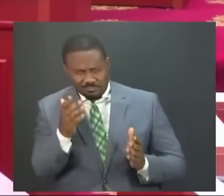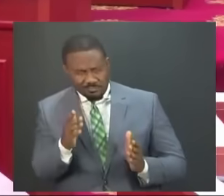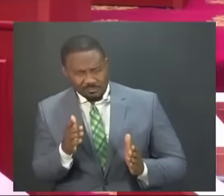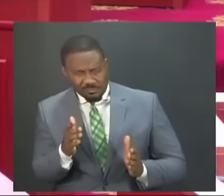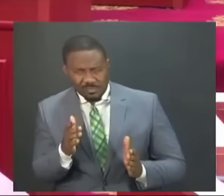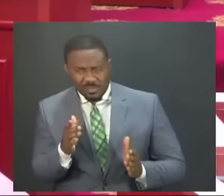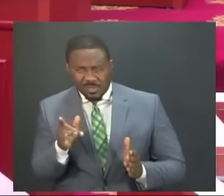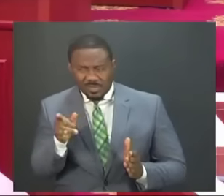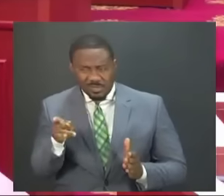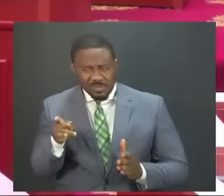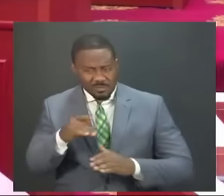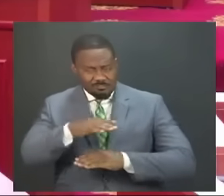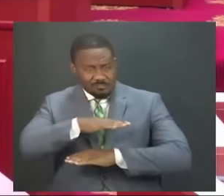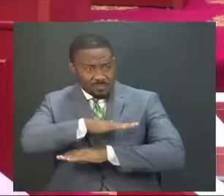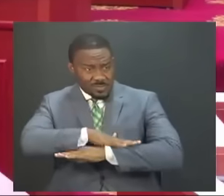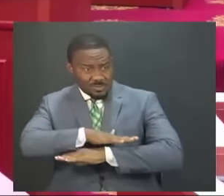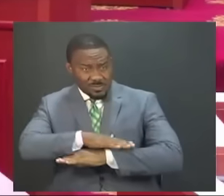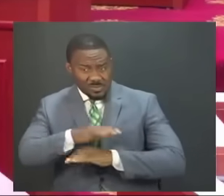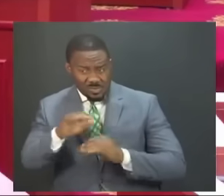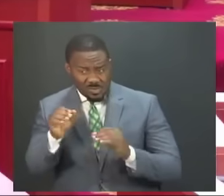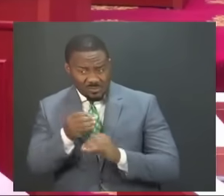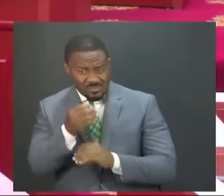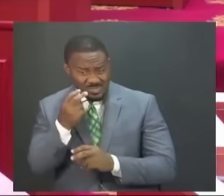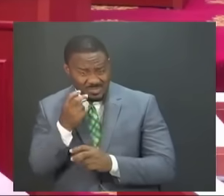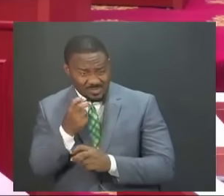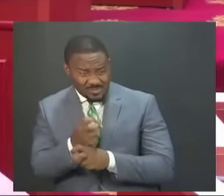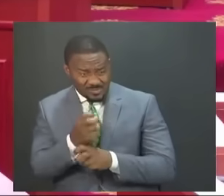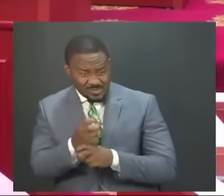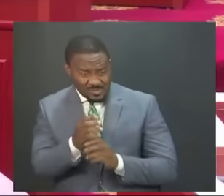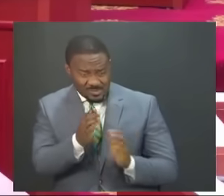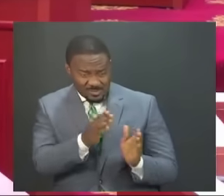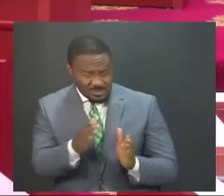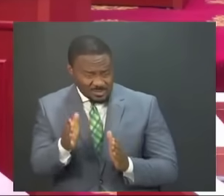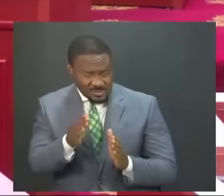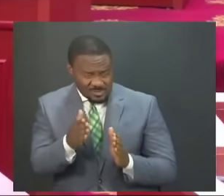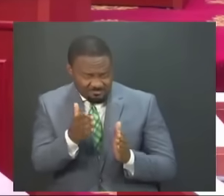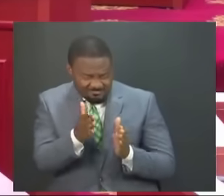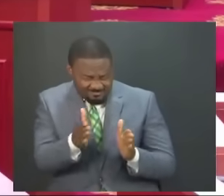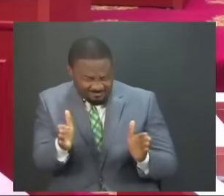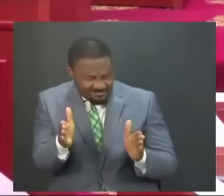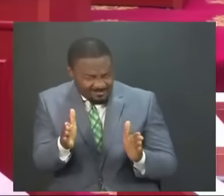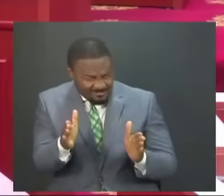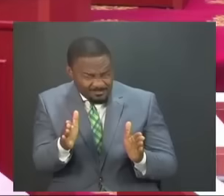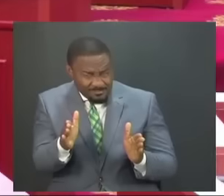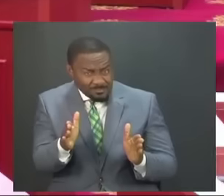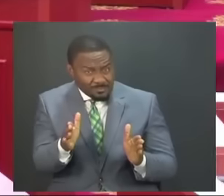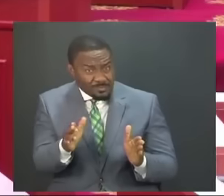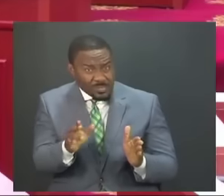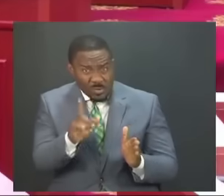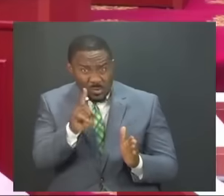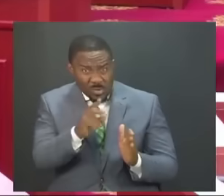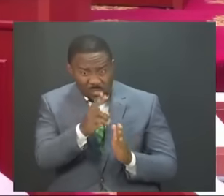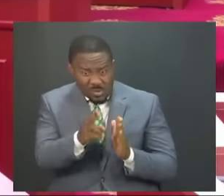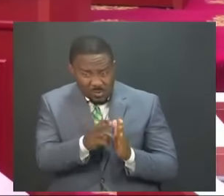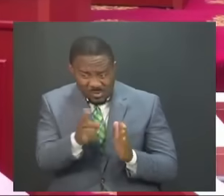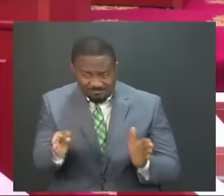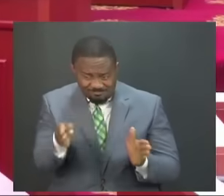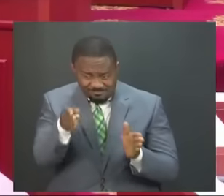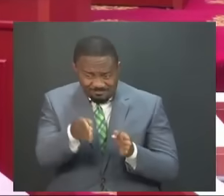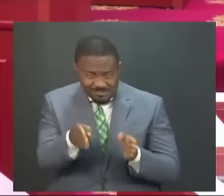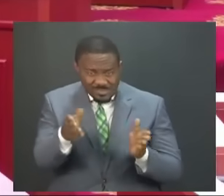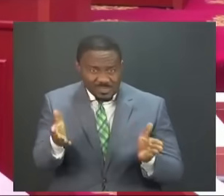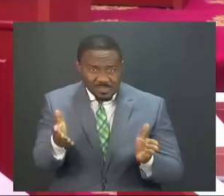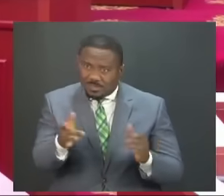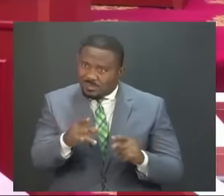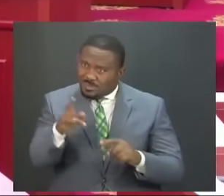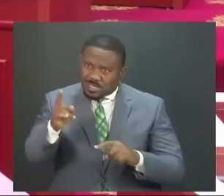schedule the questions and trying to fit it within that 1 hour average. And that is why you see that they can't schedule all